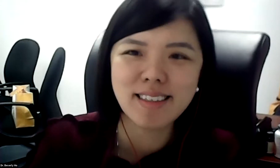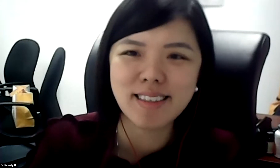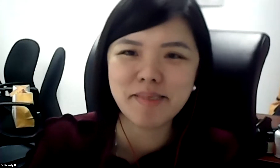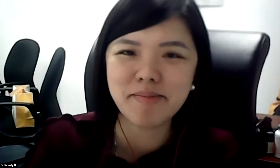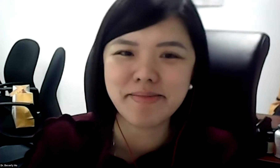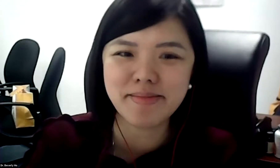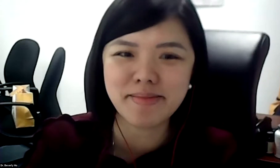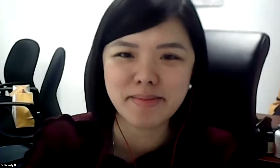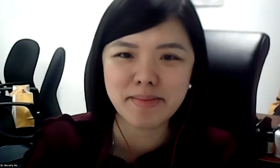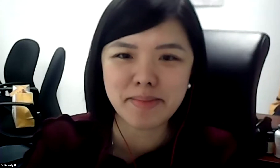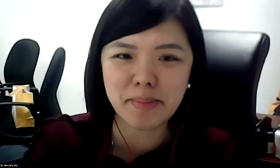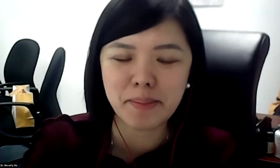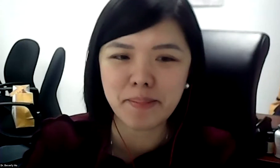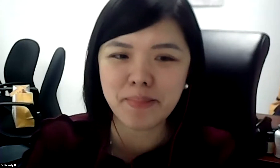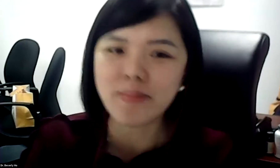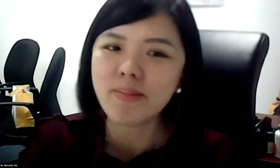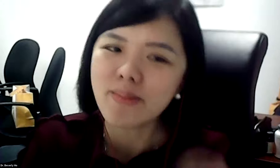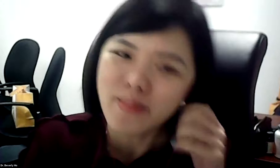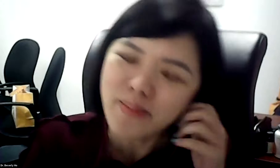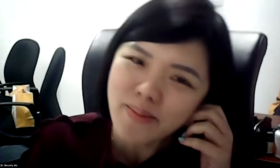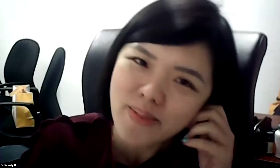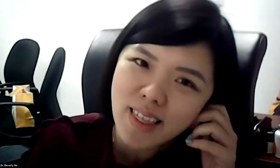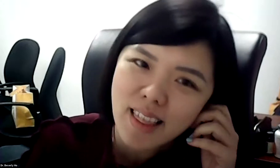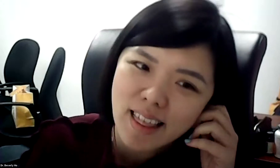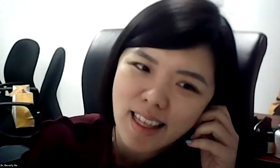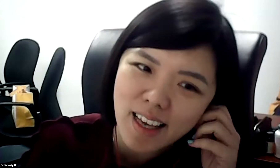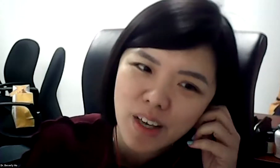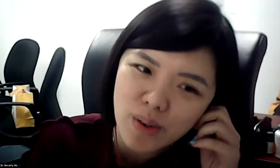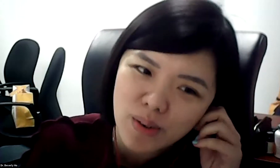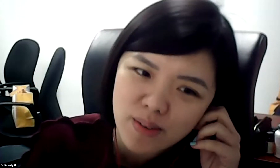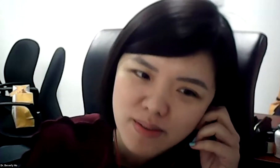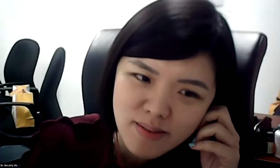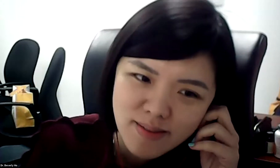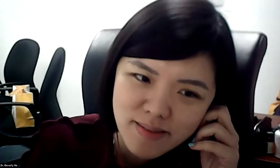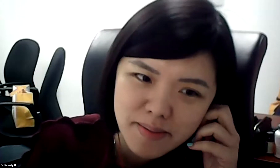from DOH. Thank you so much for sharing your time and insights with us today.